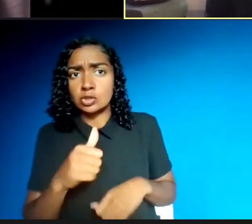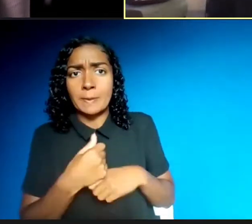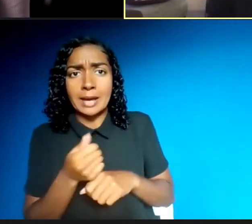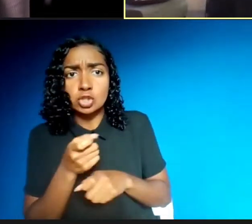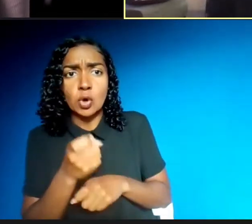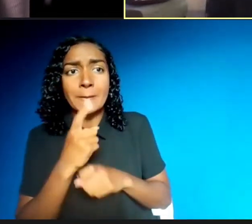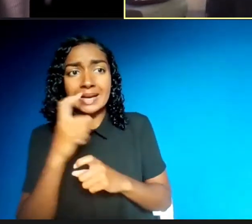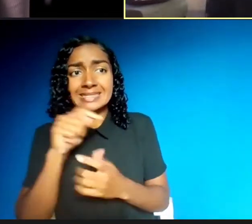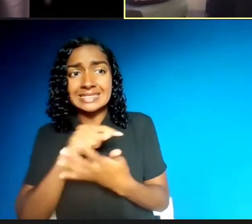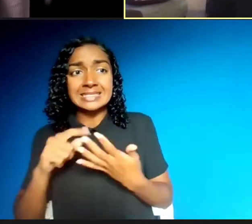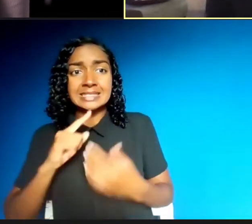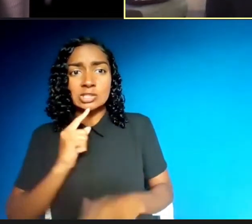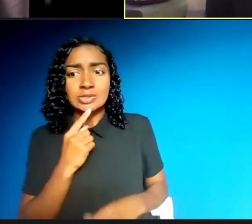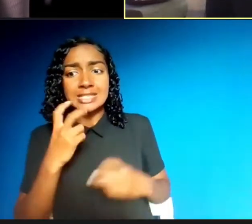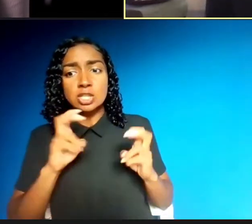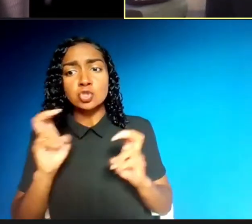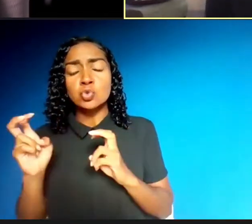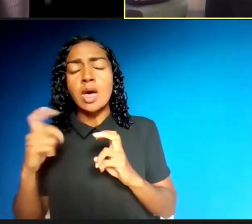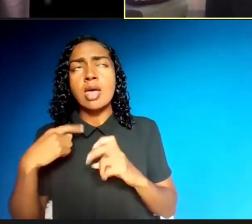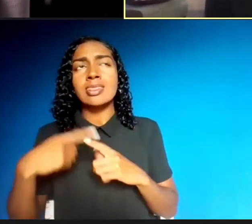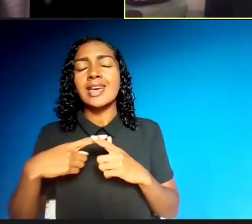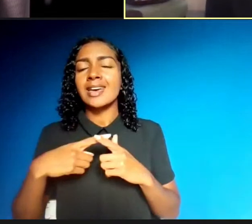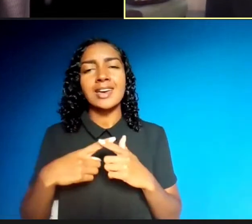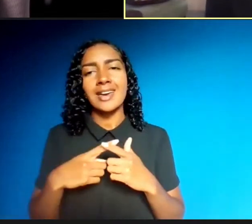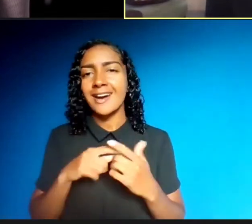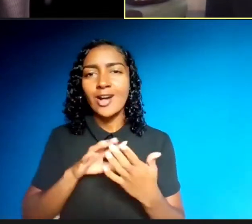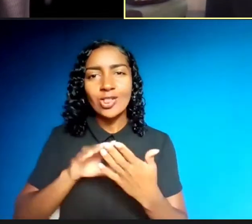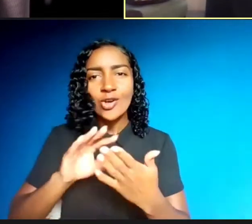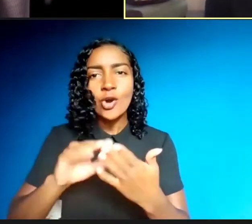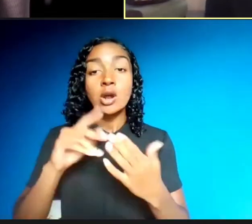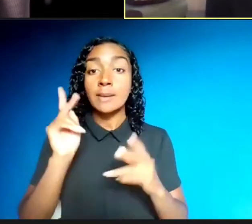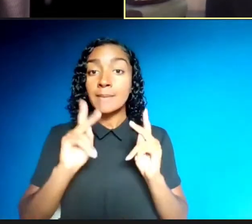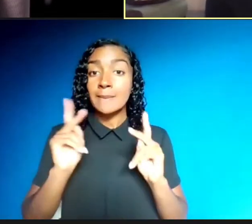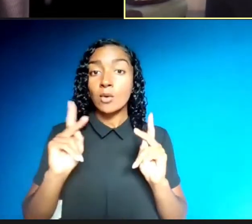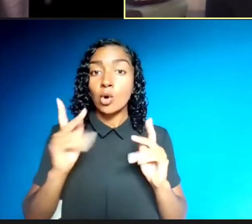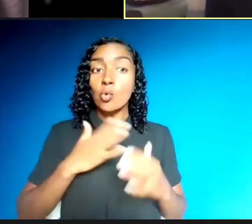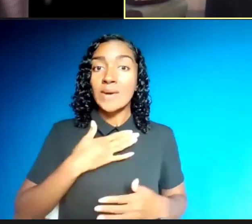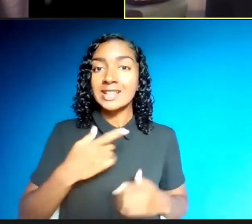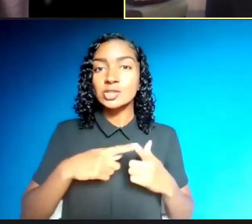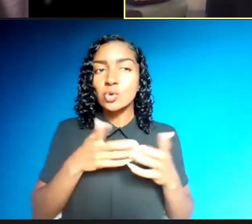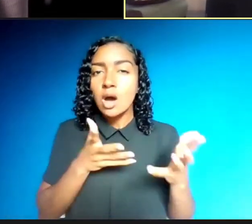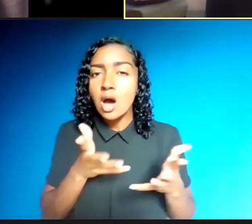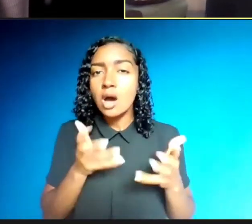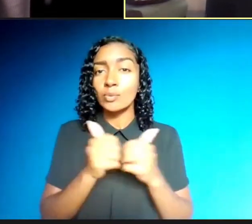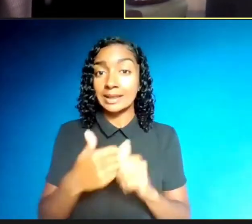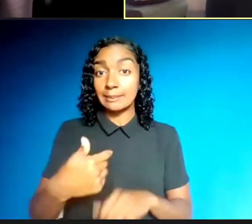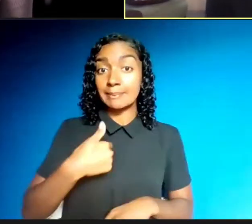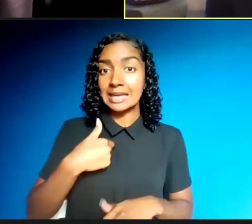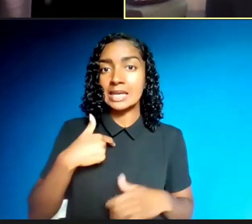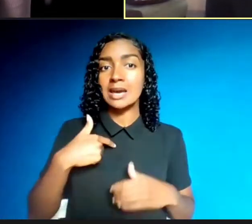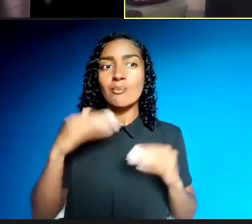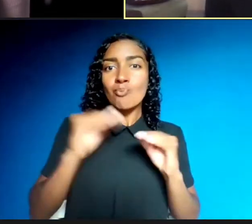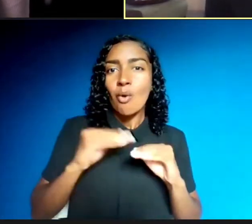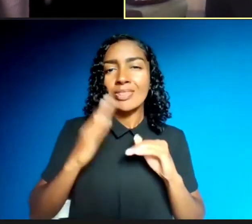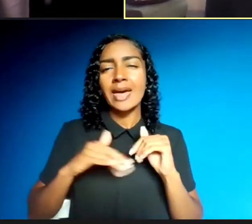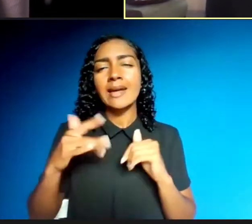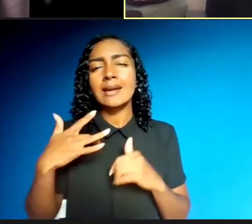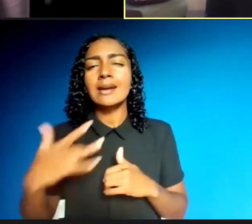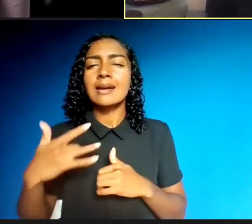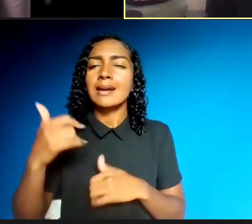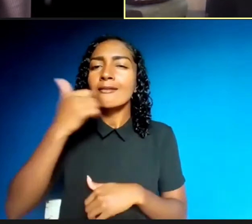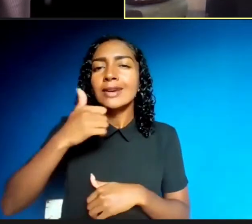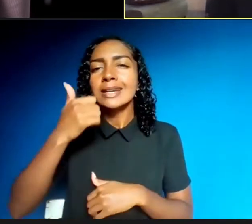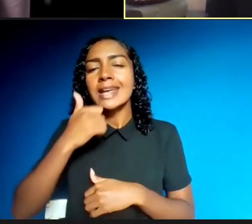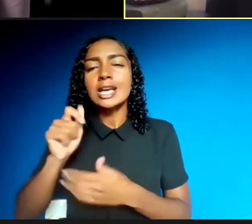very quickly learned that the reason why people would get to places with me that they wouldn't get with a regular journalist or, maybe even